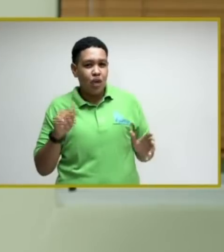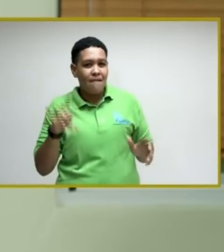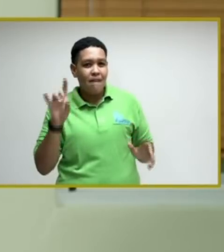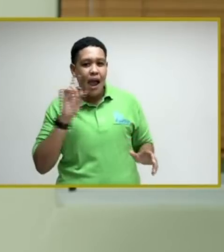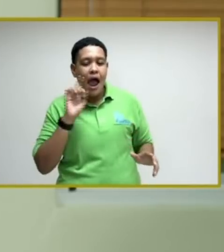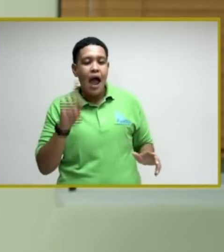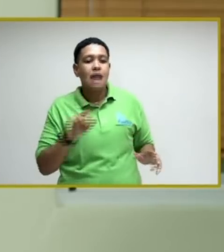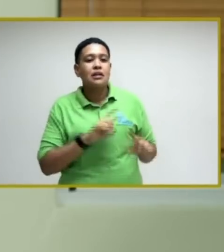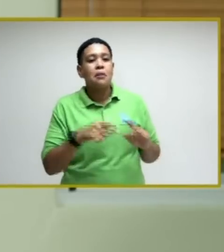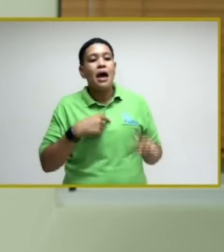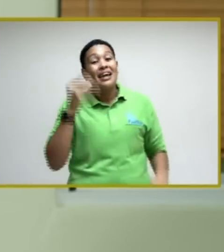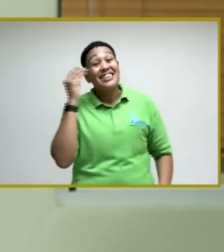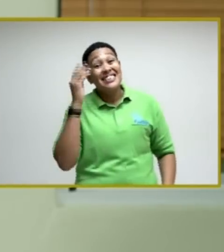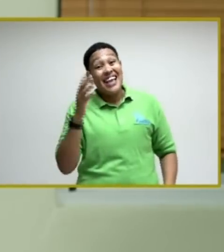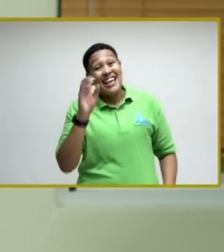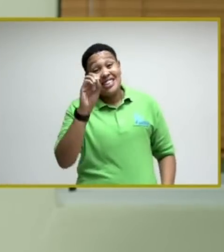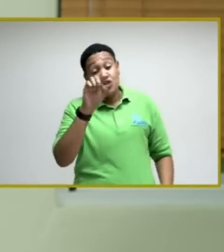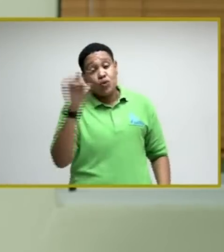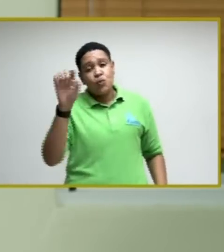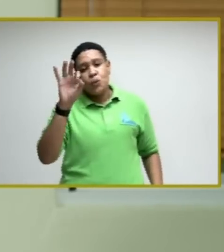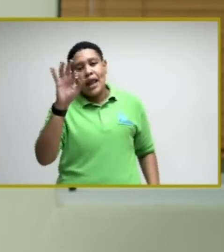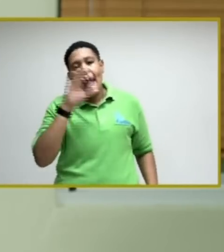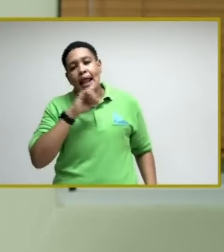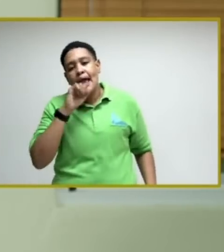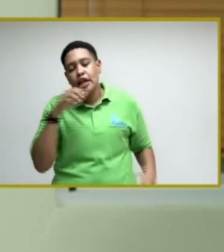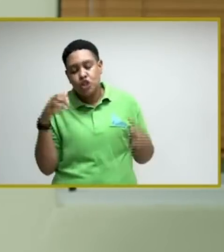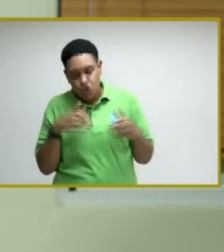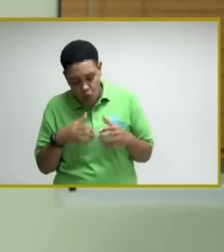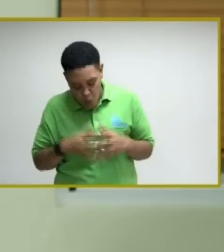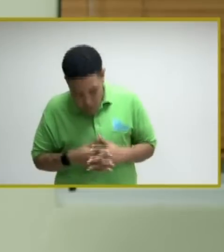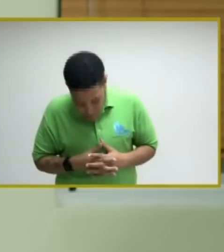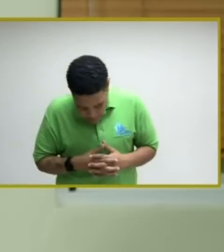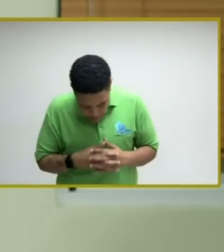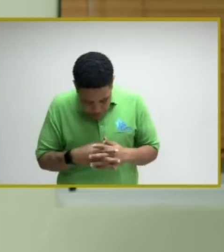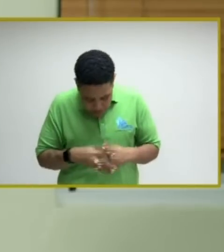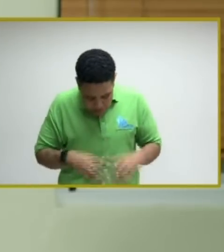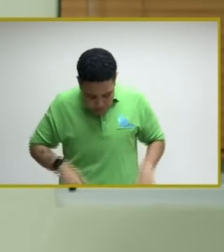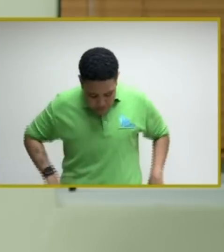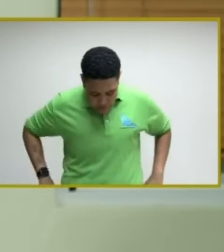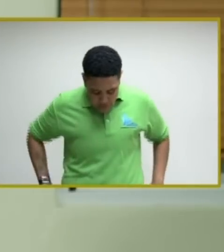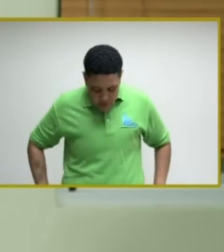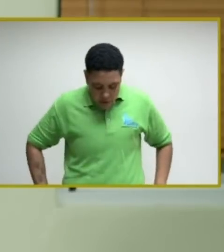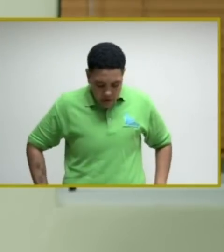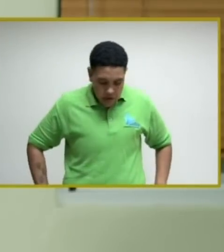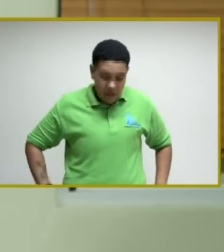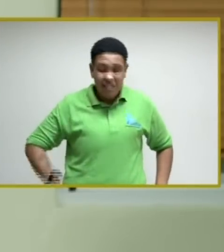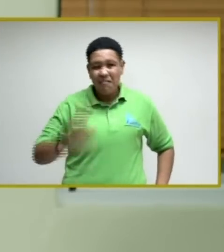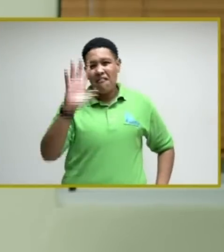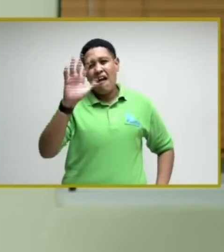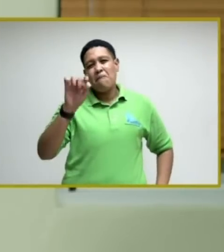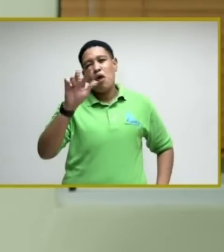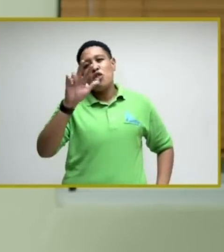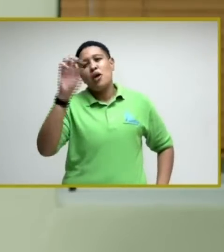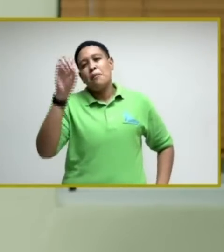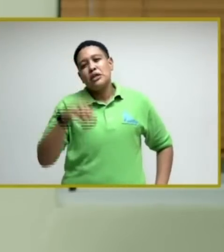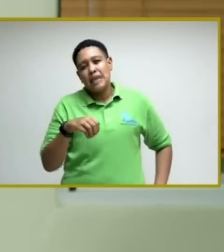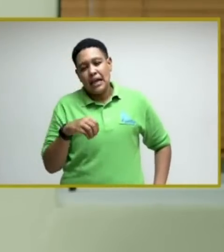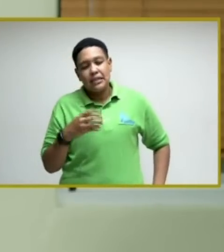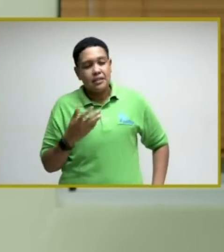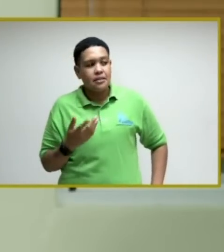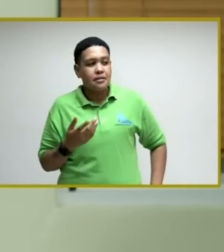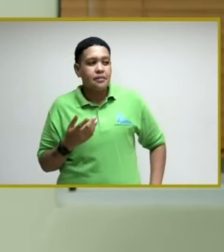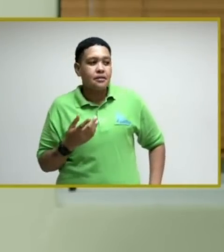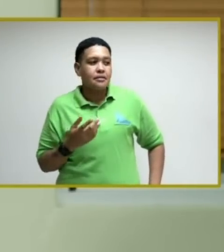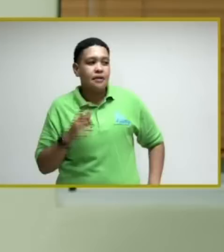I can say that in the 0 to 9 age group, it is just about 5.3%